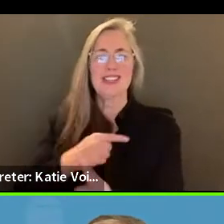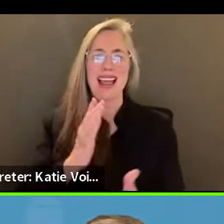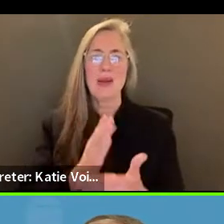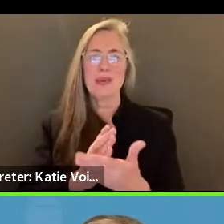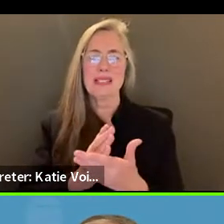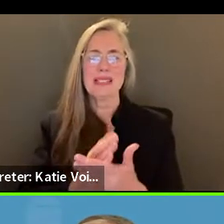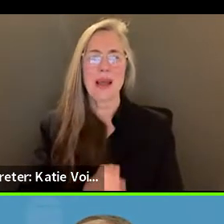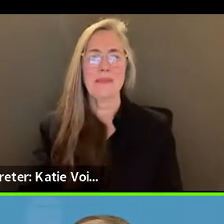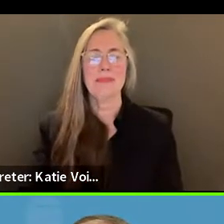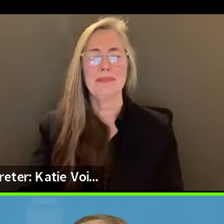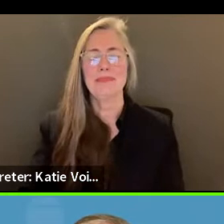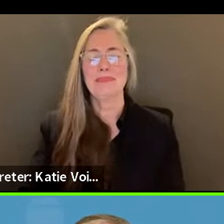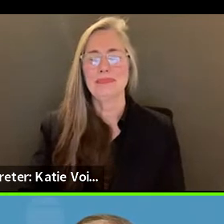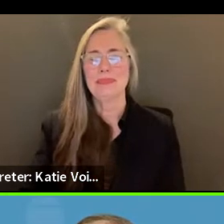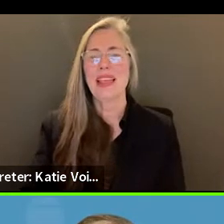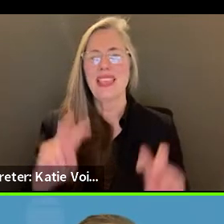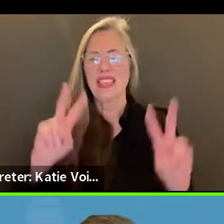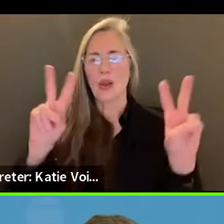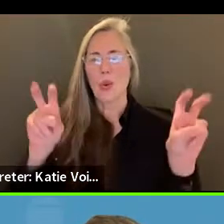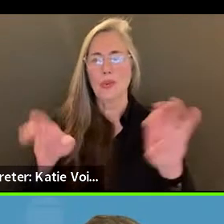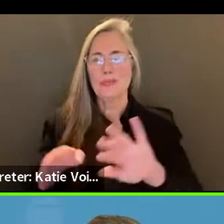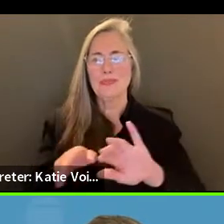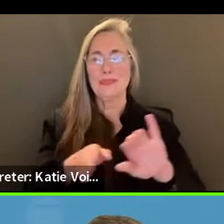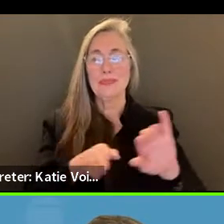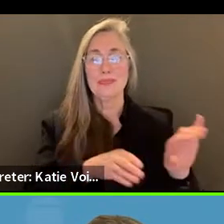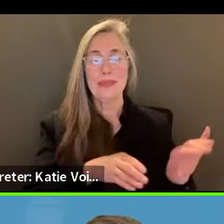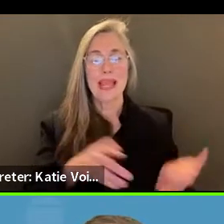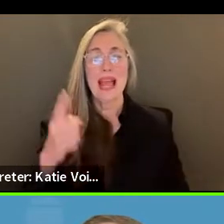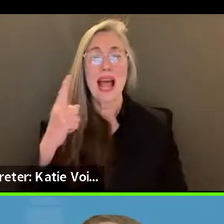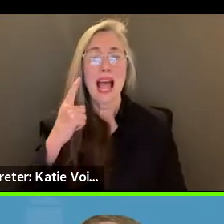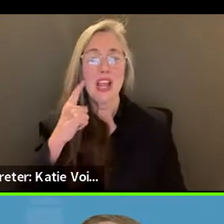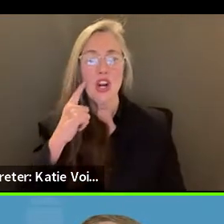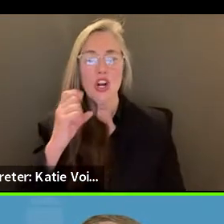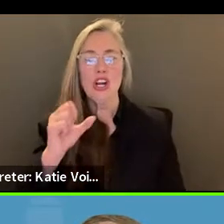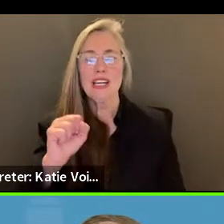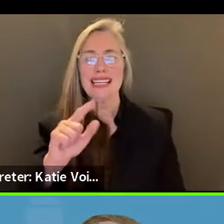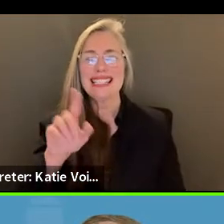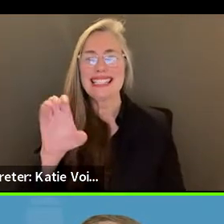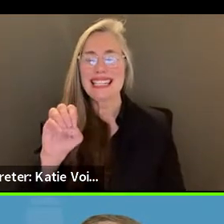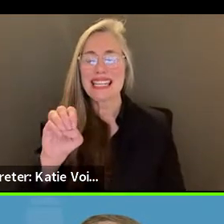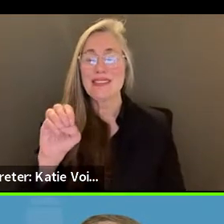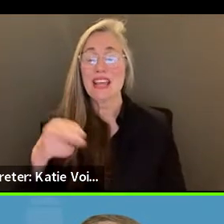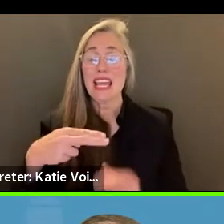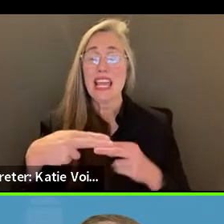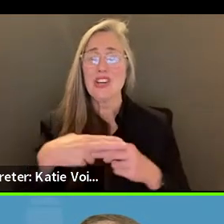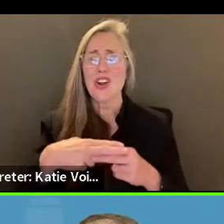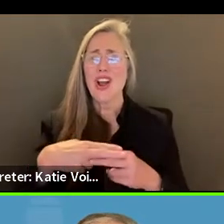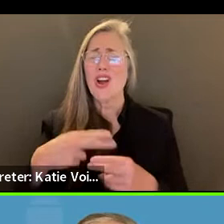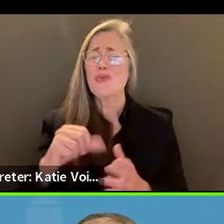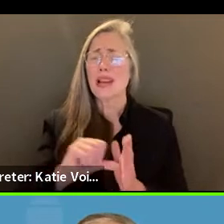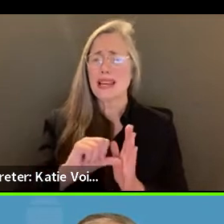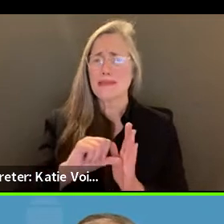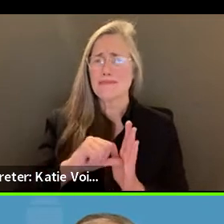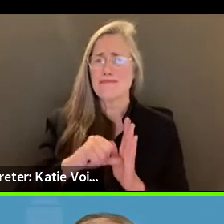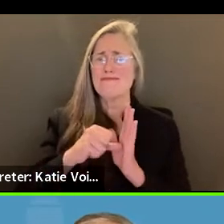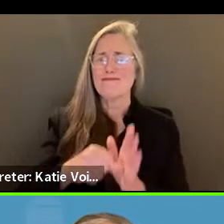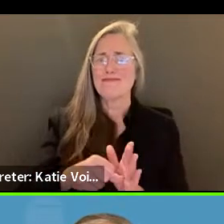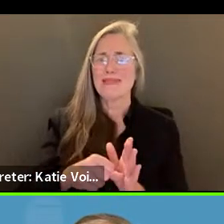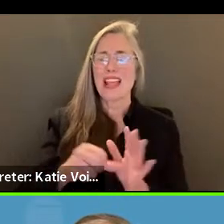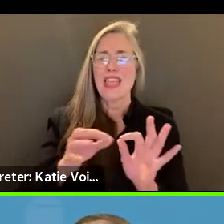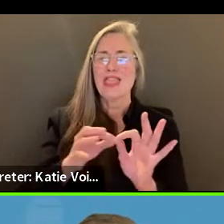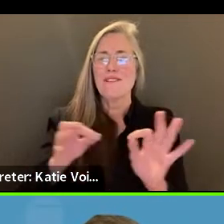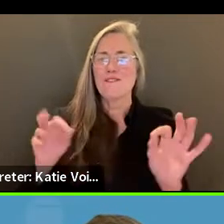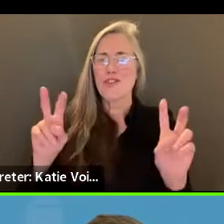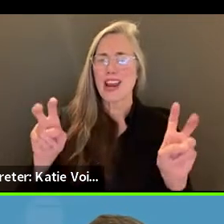I heard in Steve, in your slide presentation, I was taken by the phrases that you